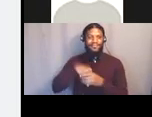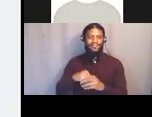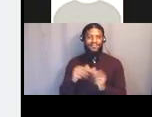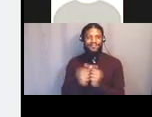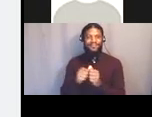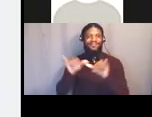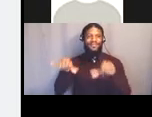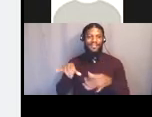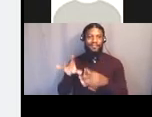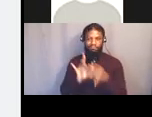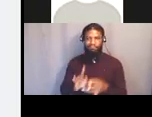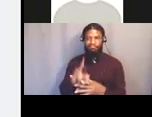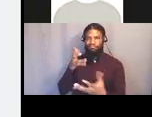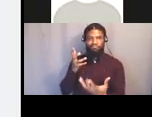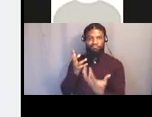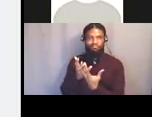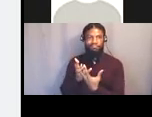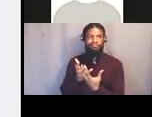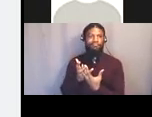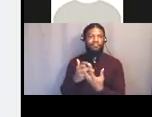Financial resources.